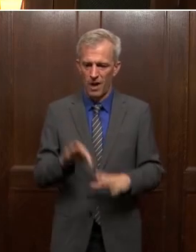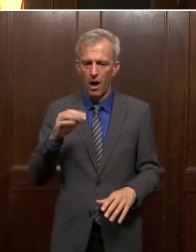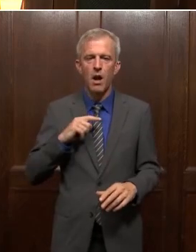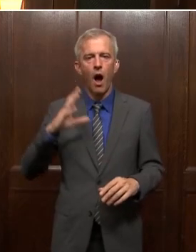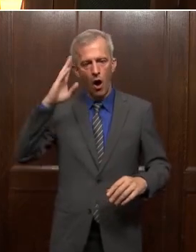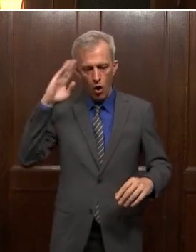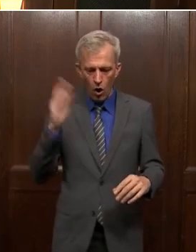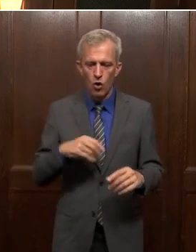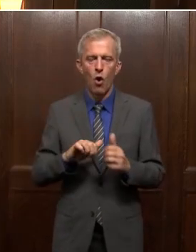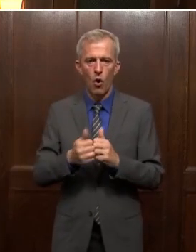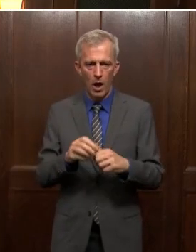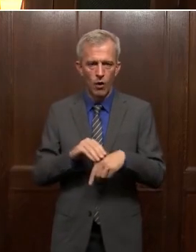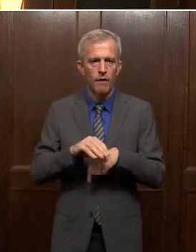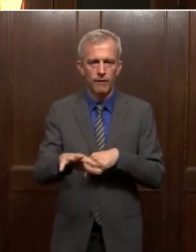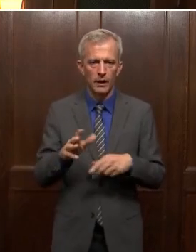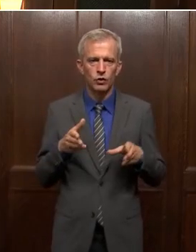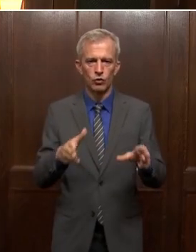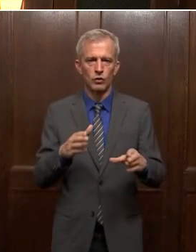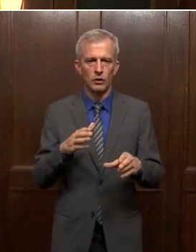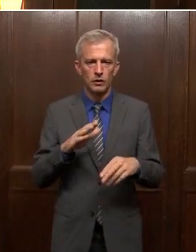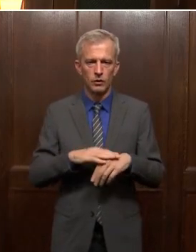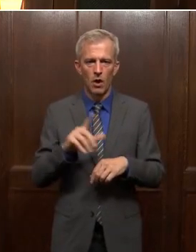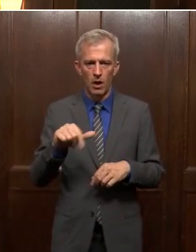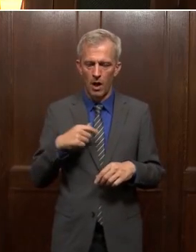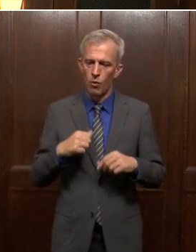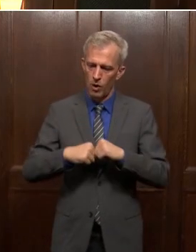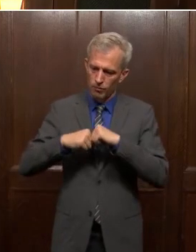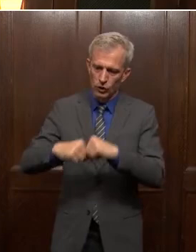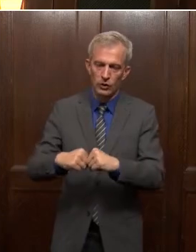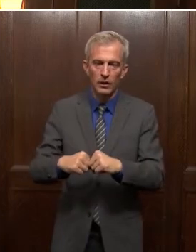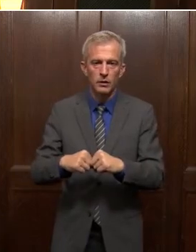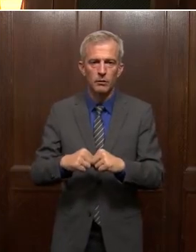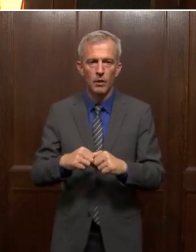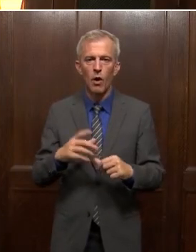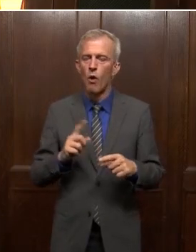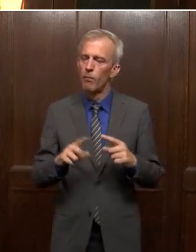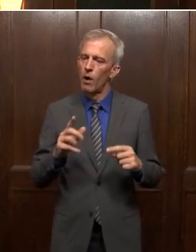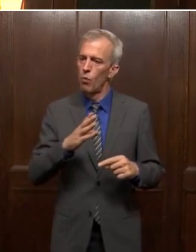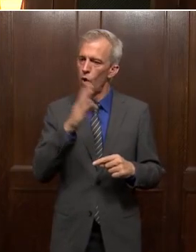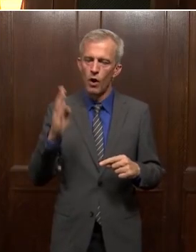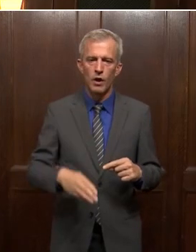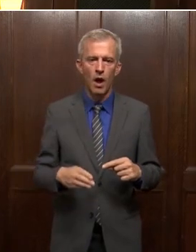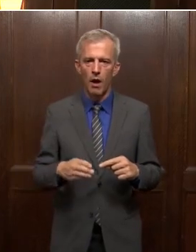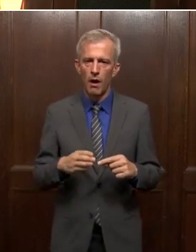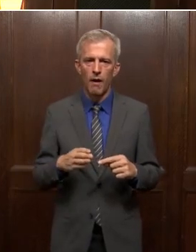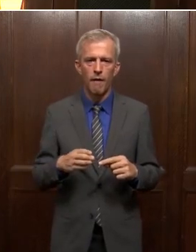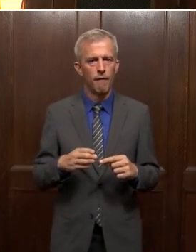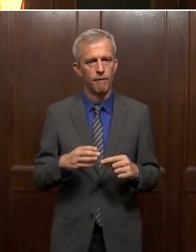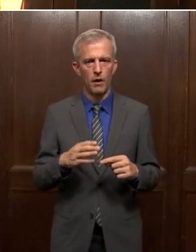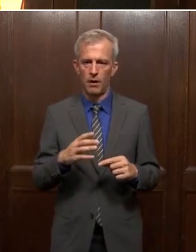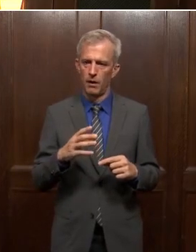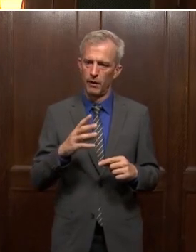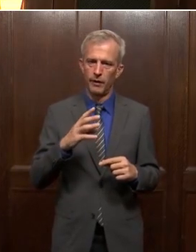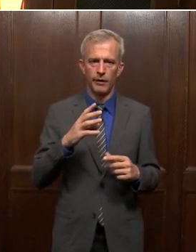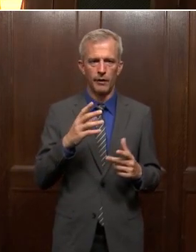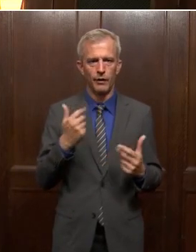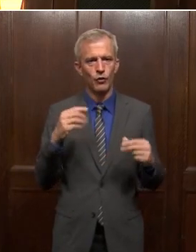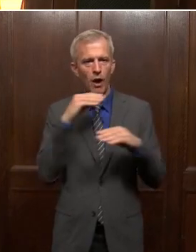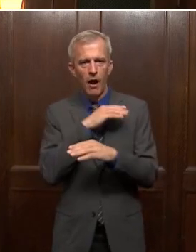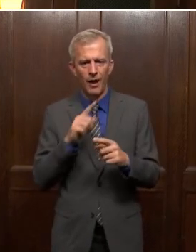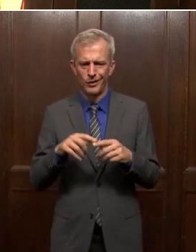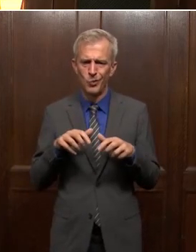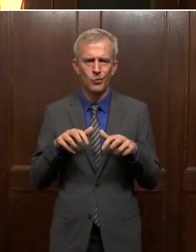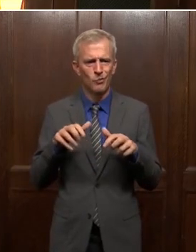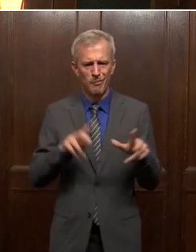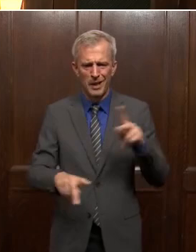is on the streets of LA. We will safeguard them, protect them, but we also will never BS the public. If we say that this money isn't there, it's because it's not